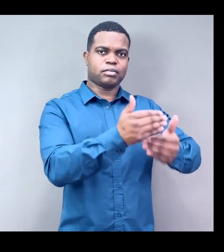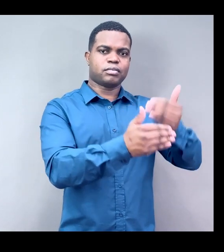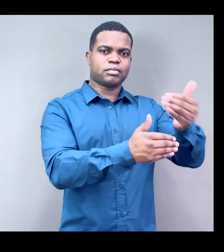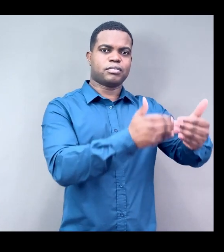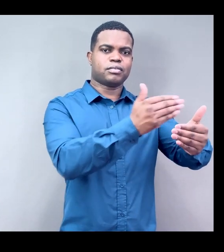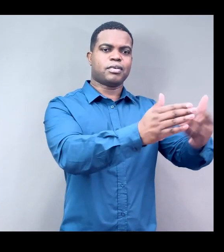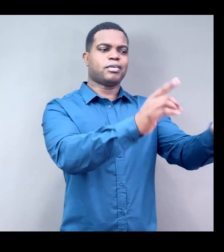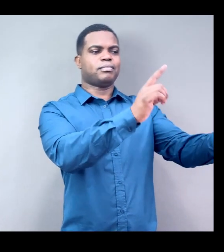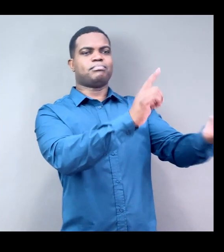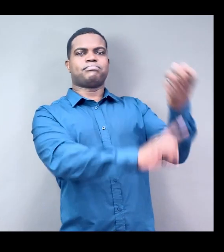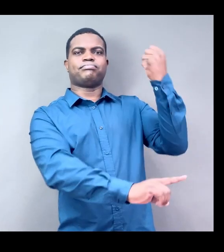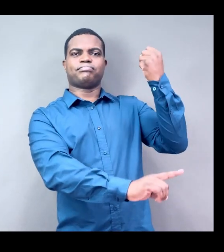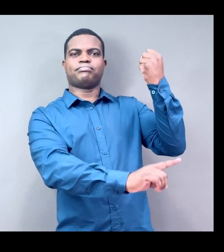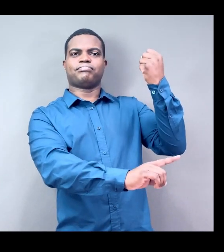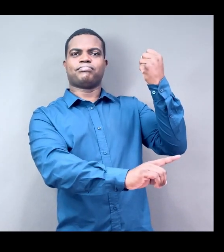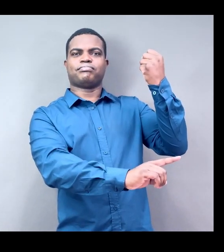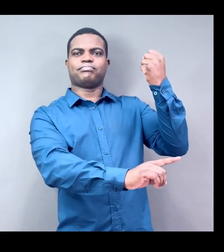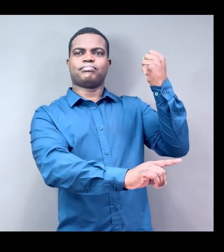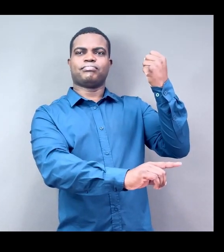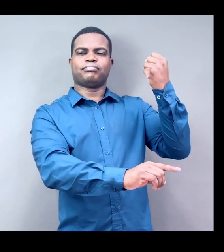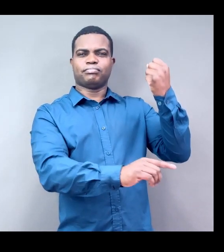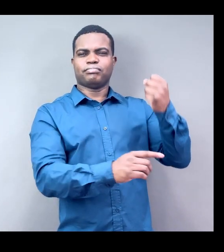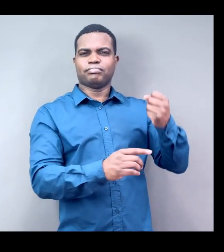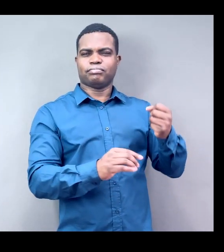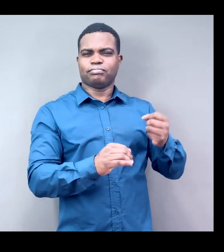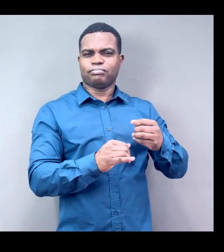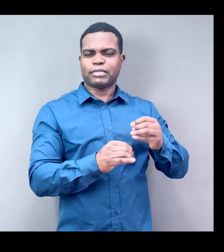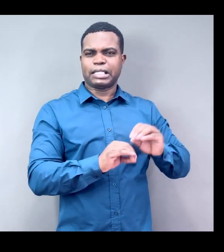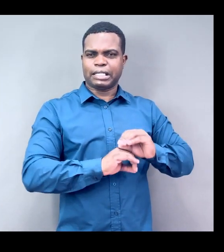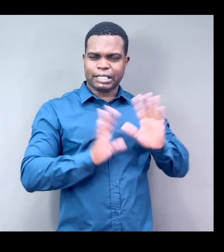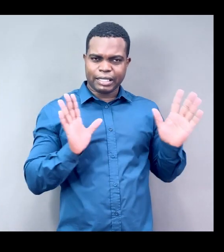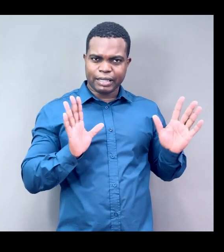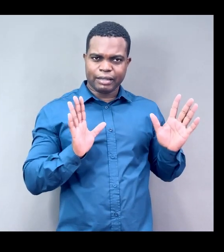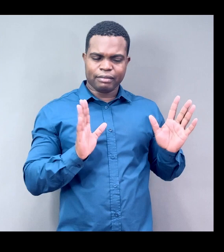or actions that are needed to achieve a goal.